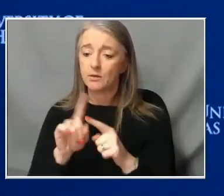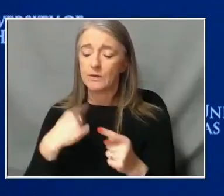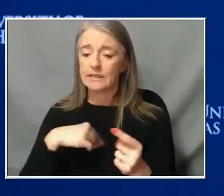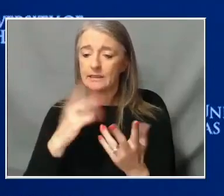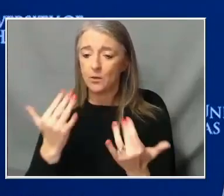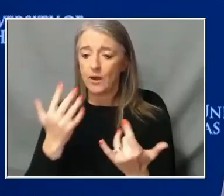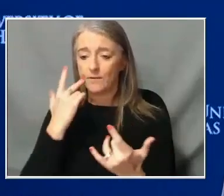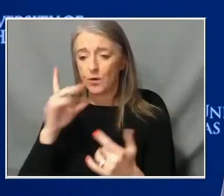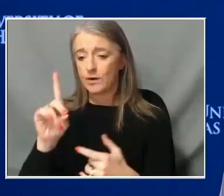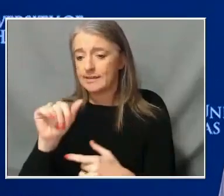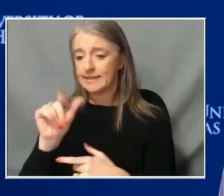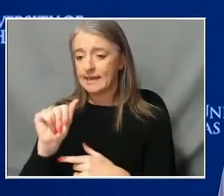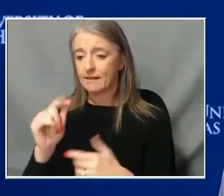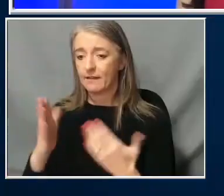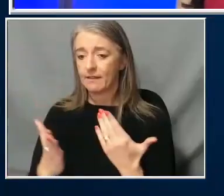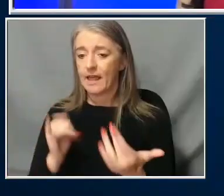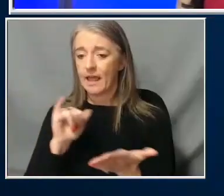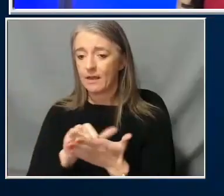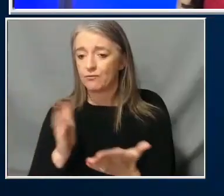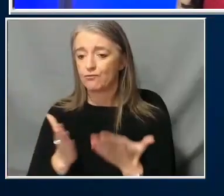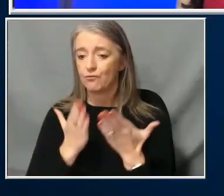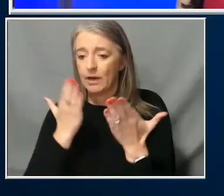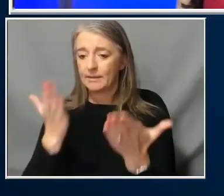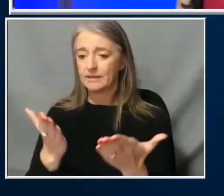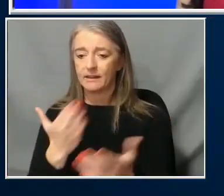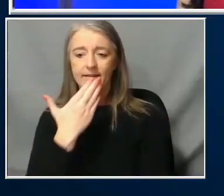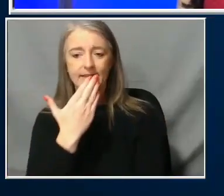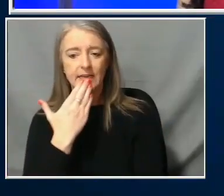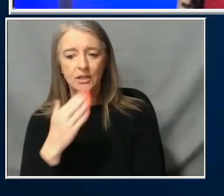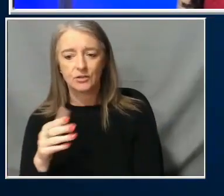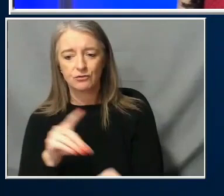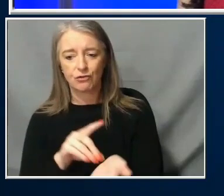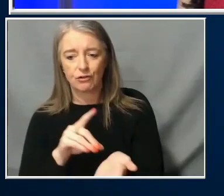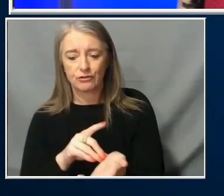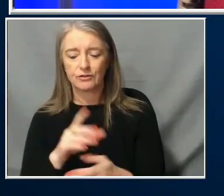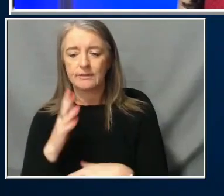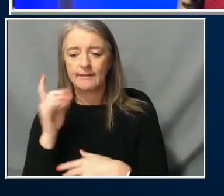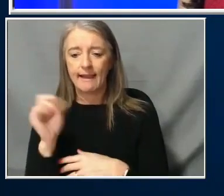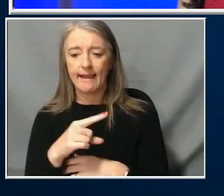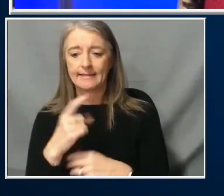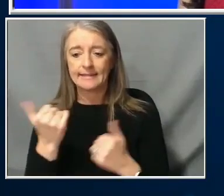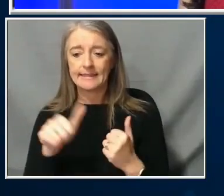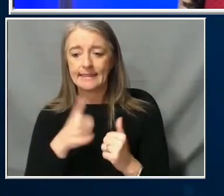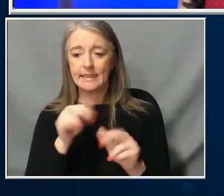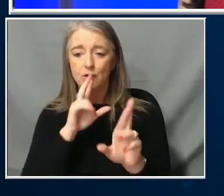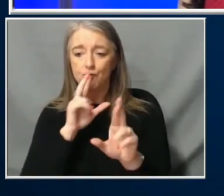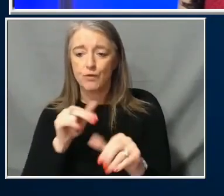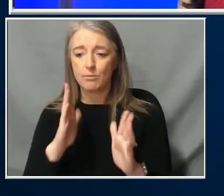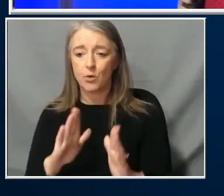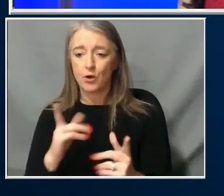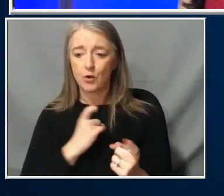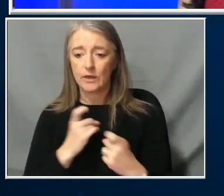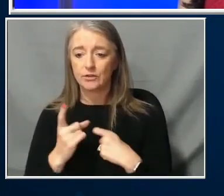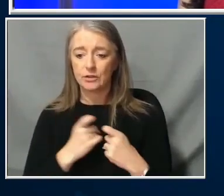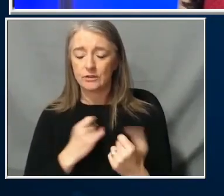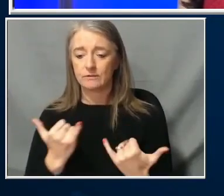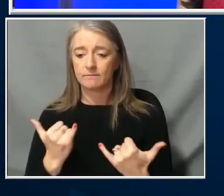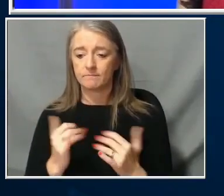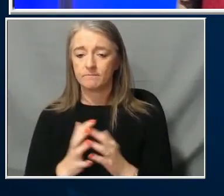and the ultimate recommendations on that also. Thank you, Dr. Hawkinson. I want to ask if we have any reporter questions today. Any reporters on the